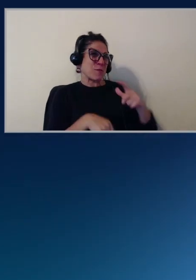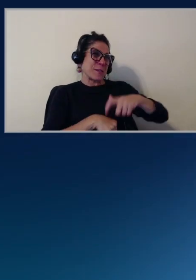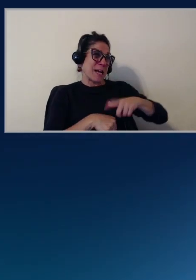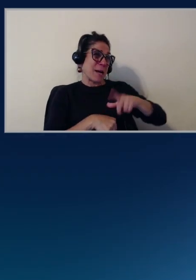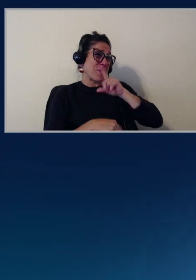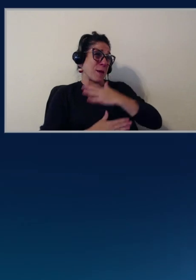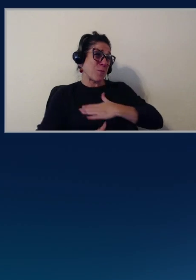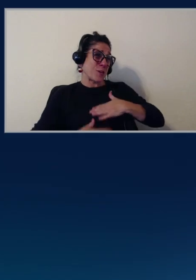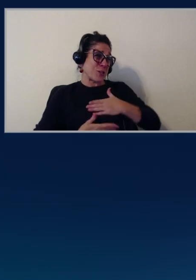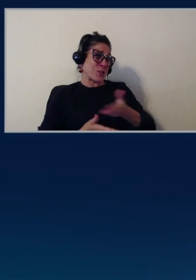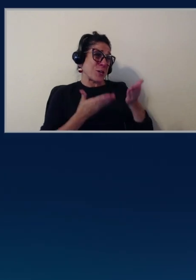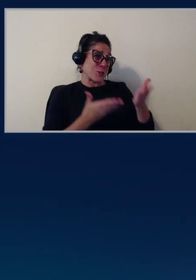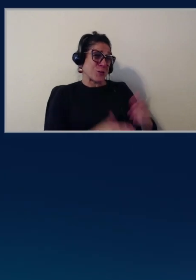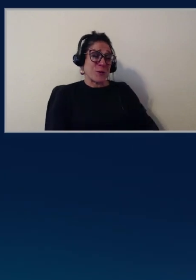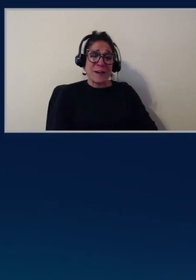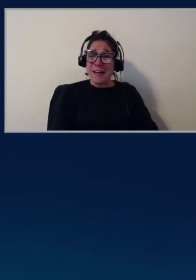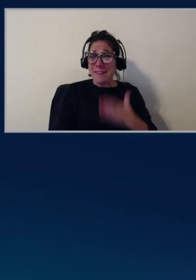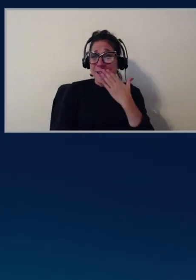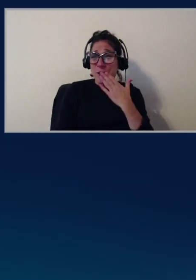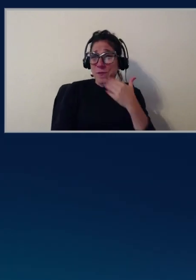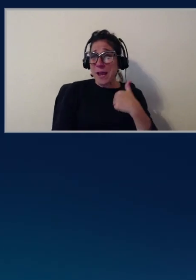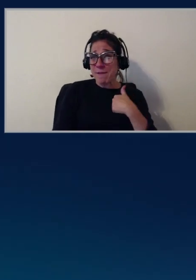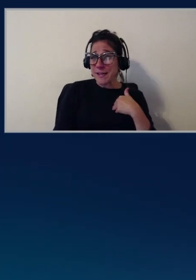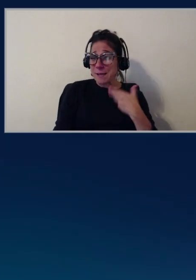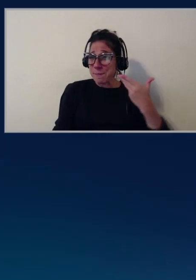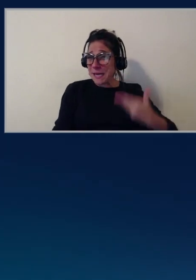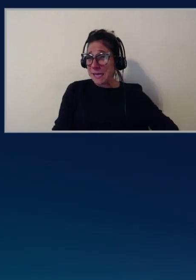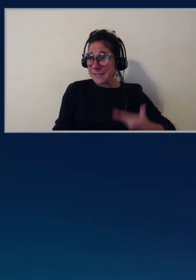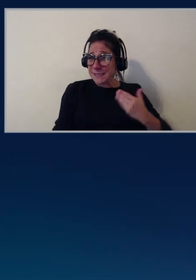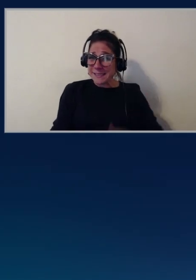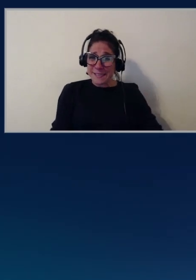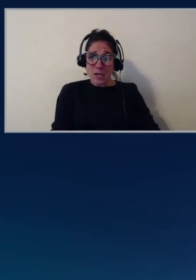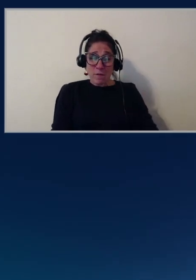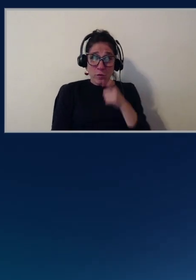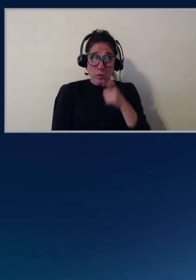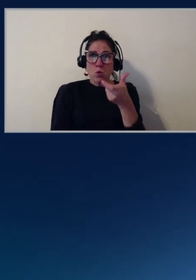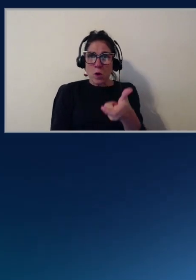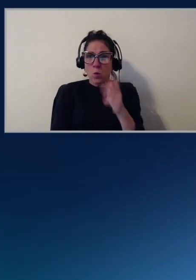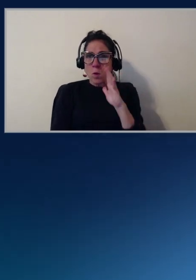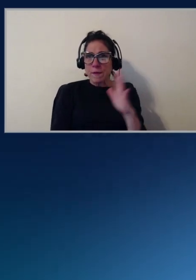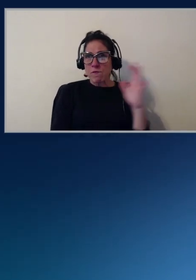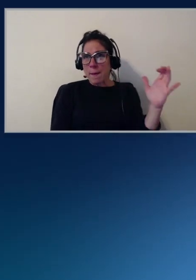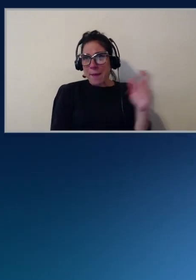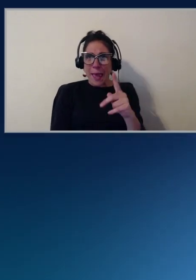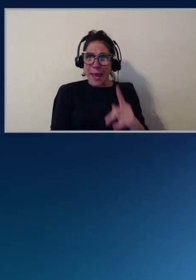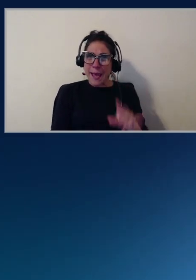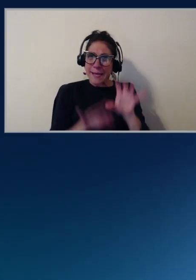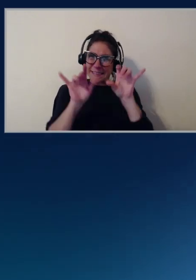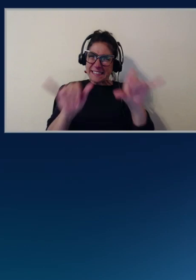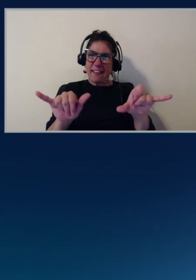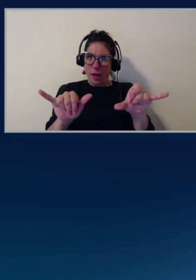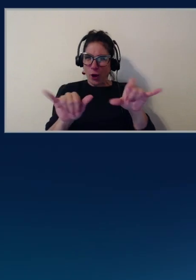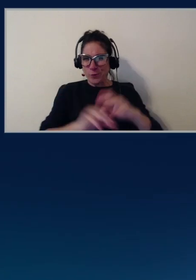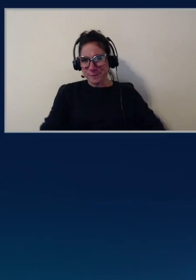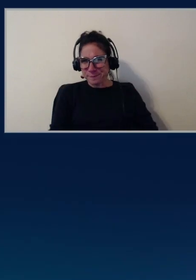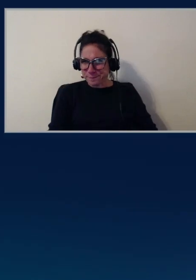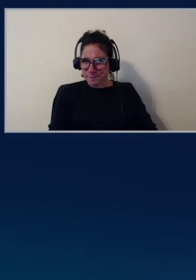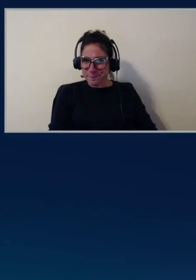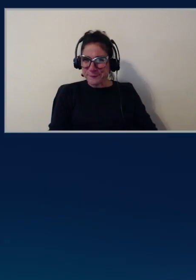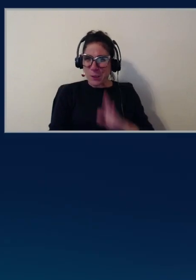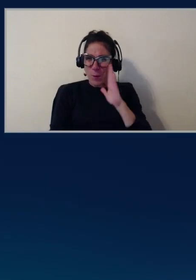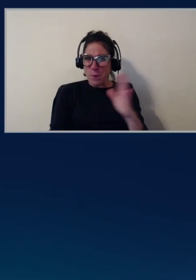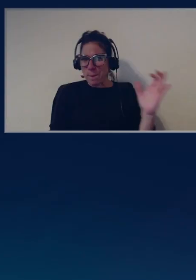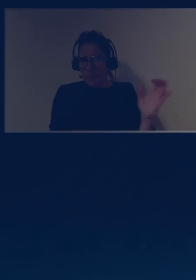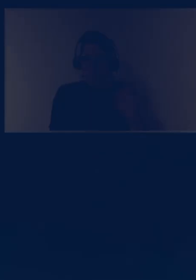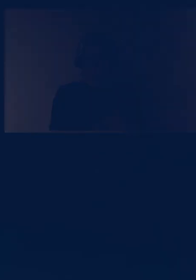you. Thank you for having me. Yeah, thanks for joining. For those of you watching, we're going to be right back. So stay there. We're going to be back.